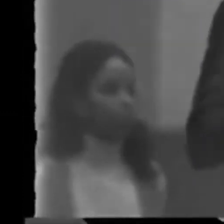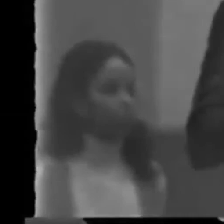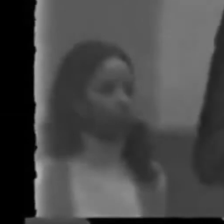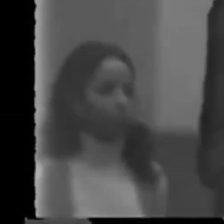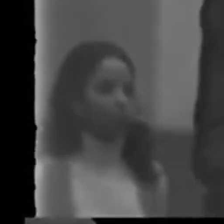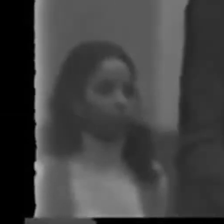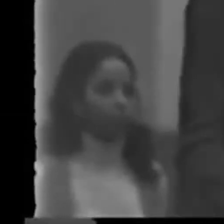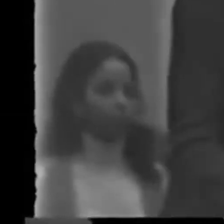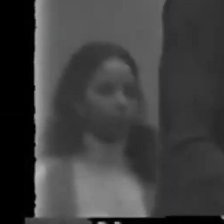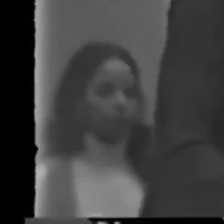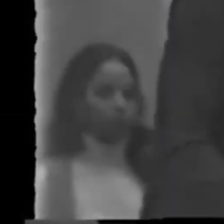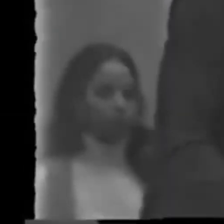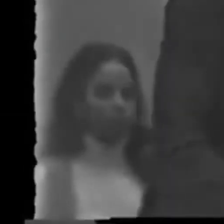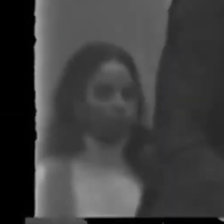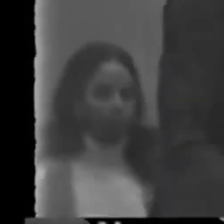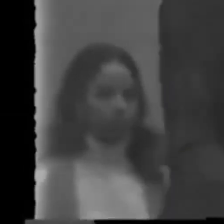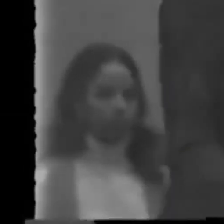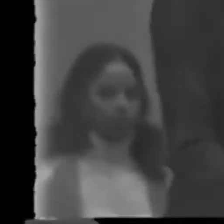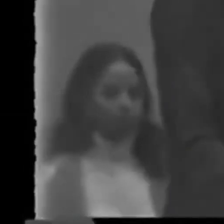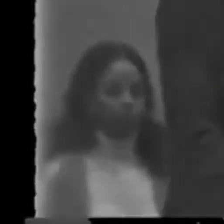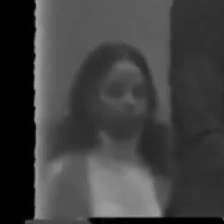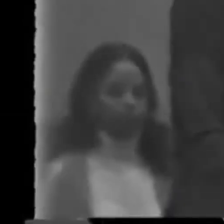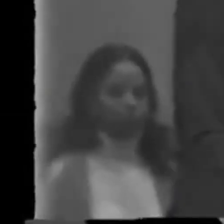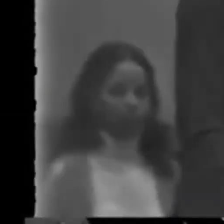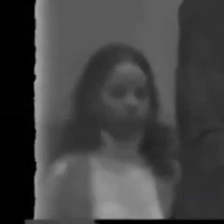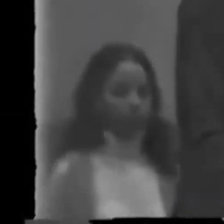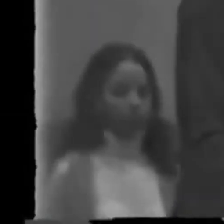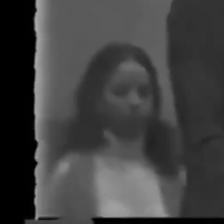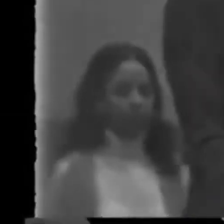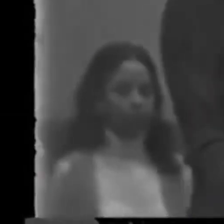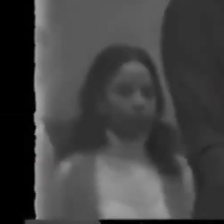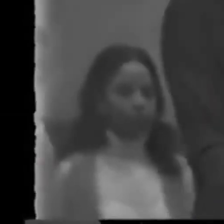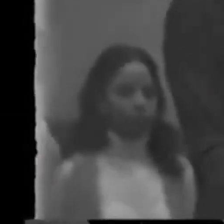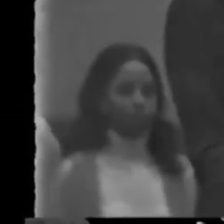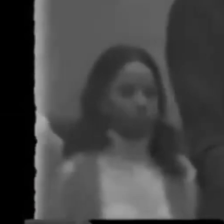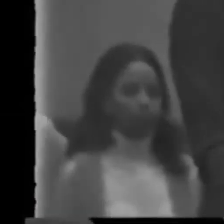the masses of Germans were being busy being anti-Semitic,